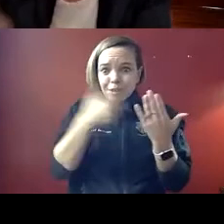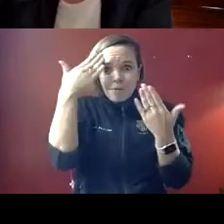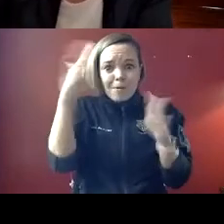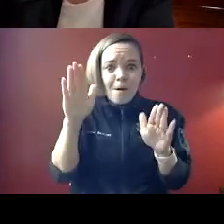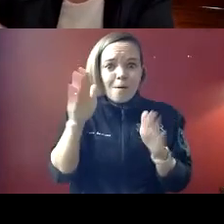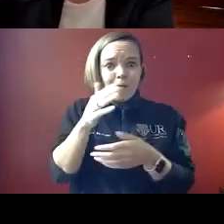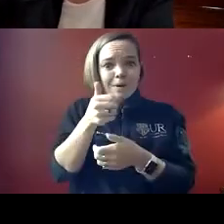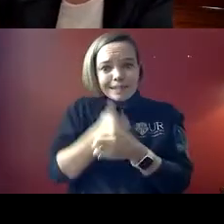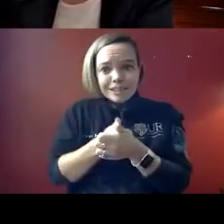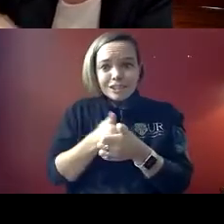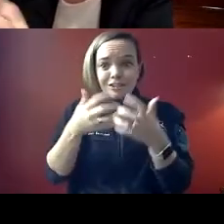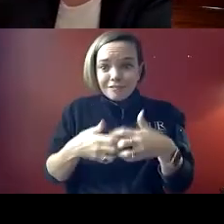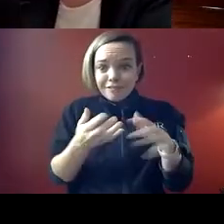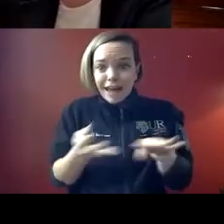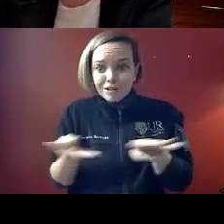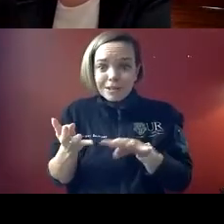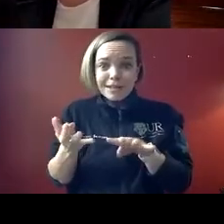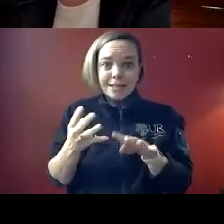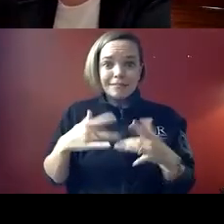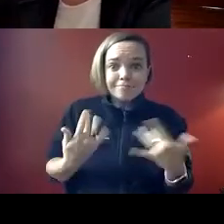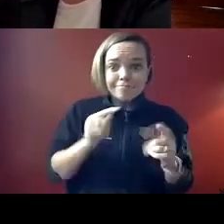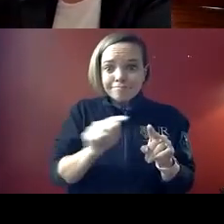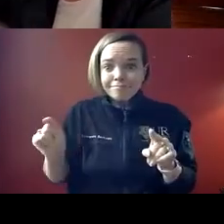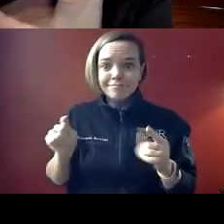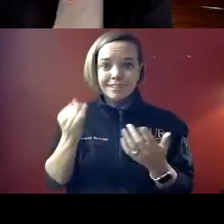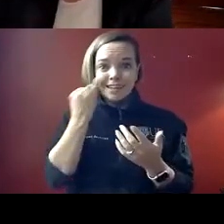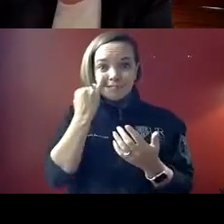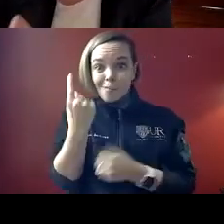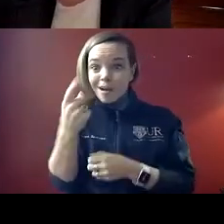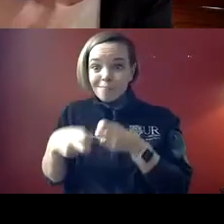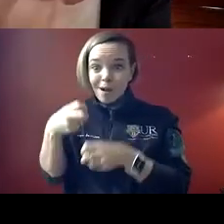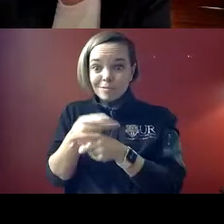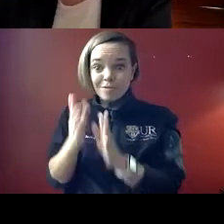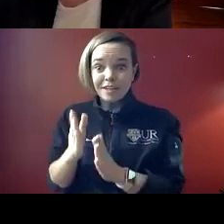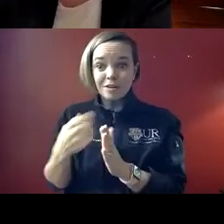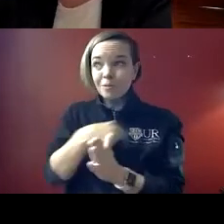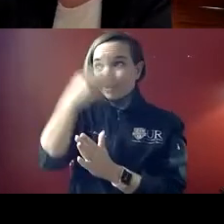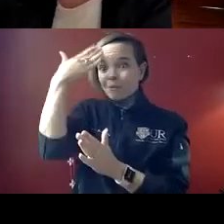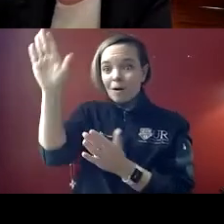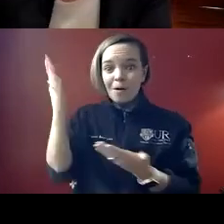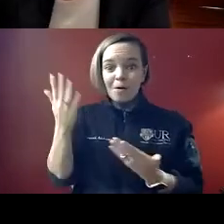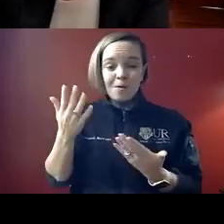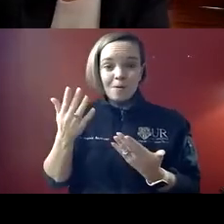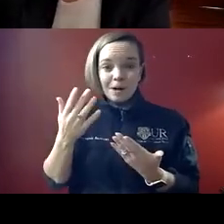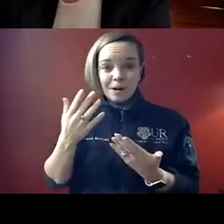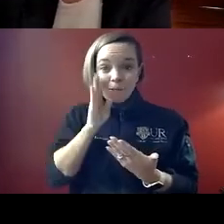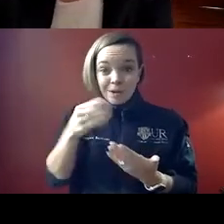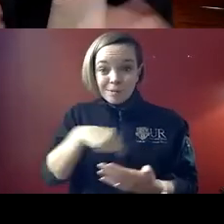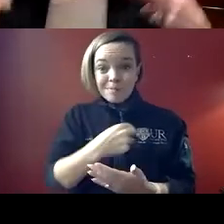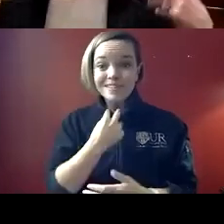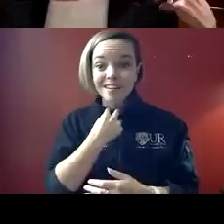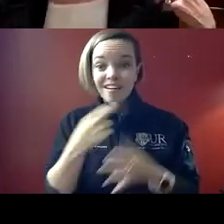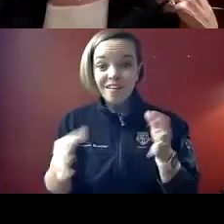in any one factory. You have a problem supervisor. Are we going to be spending all our time in court? Are we going to